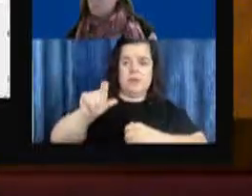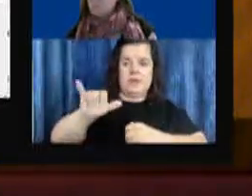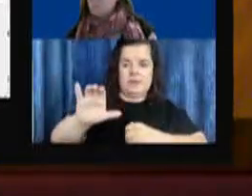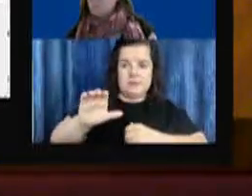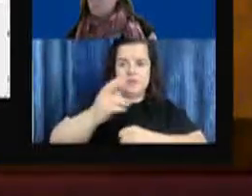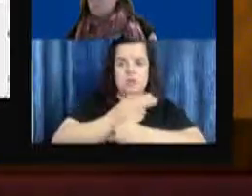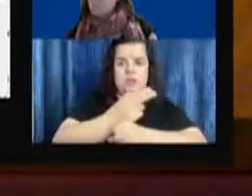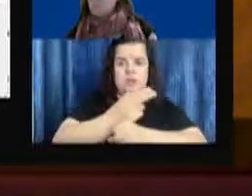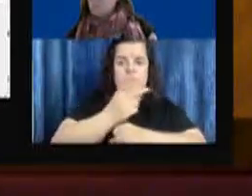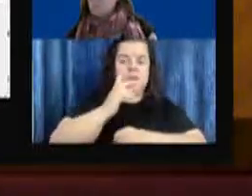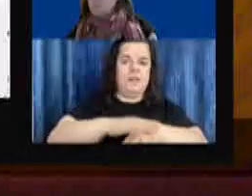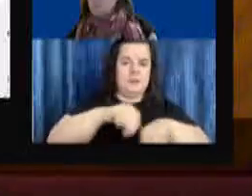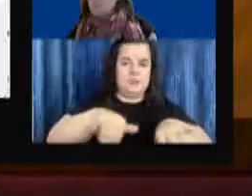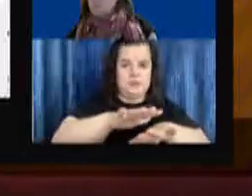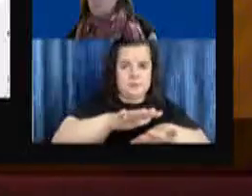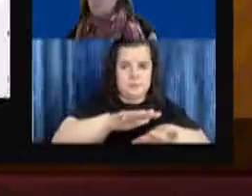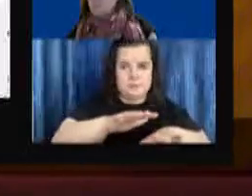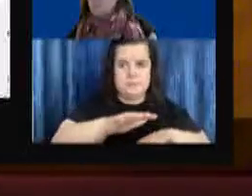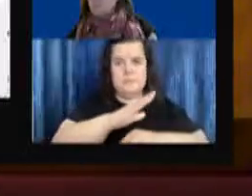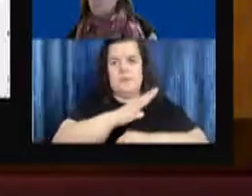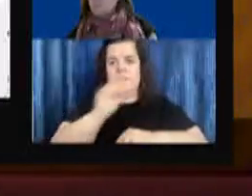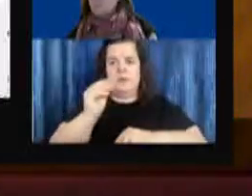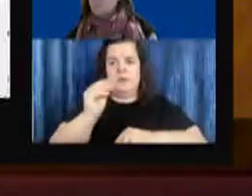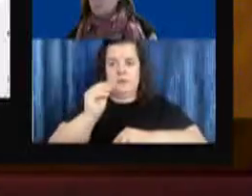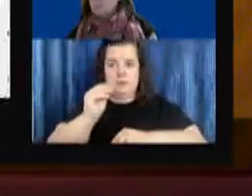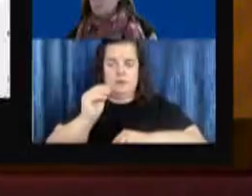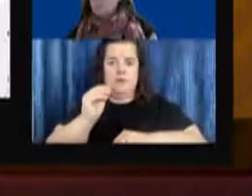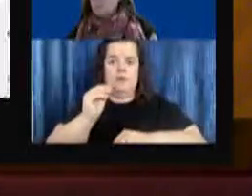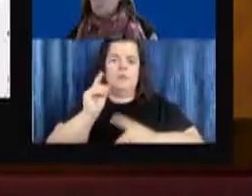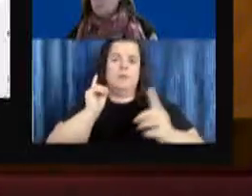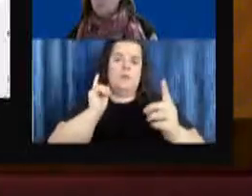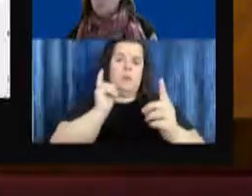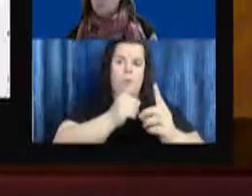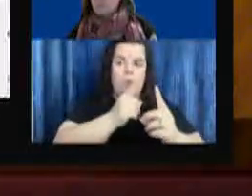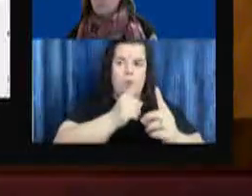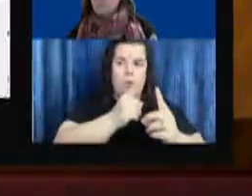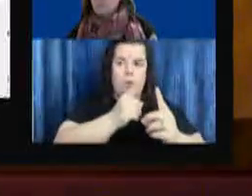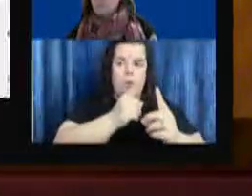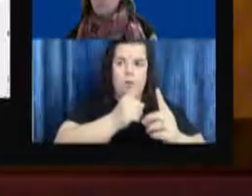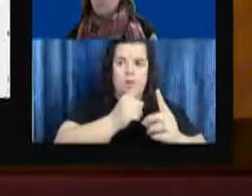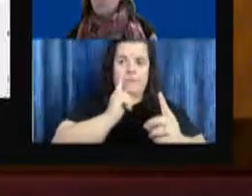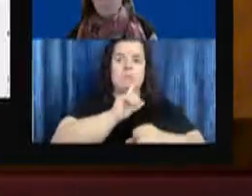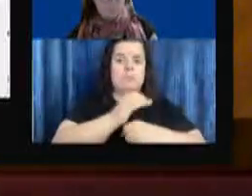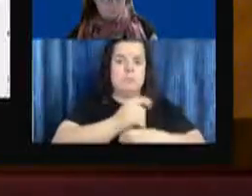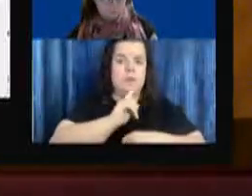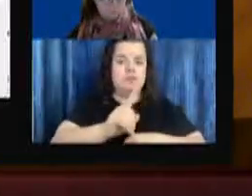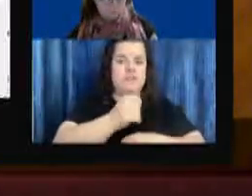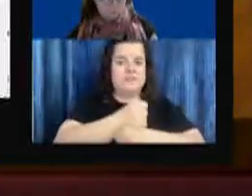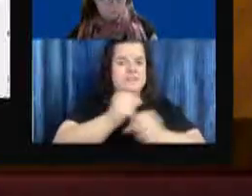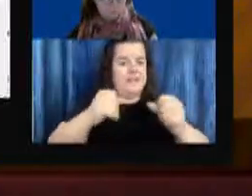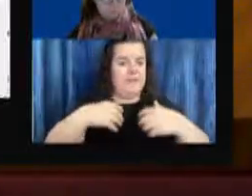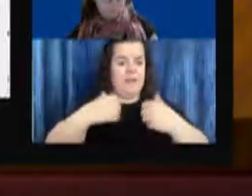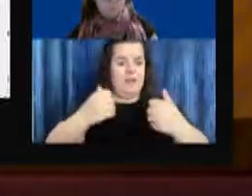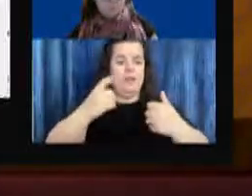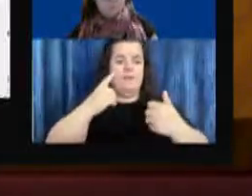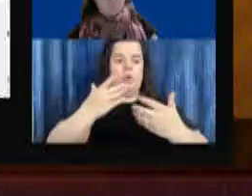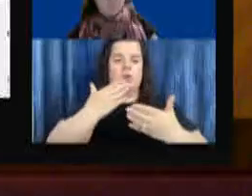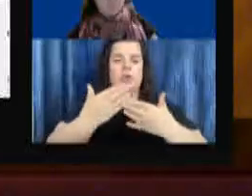site. And yeah, the goal is to, ensure that this is safe and healthy for productive